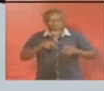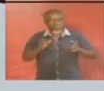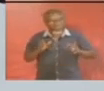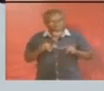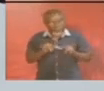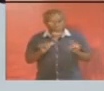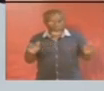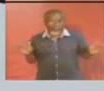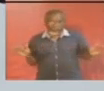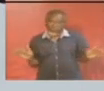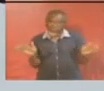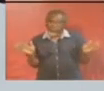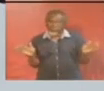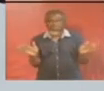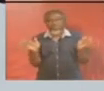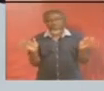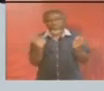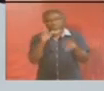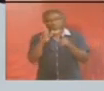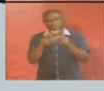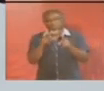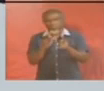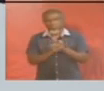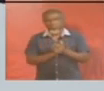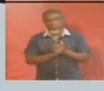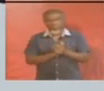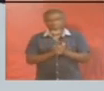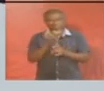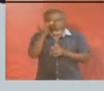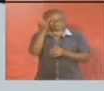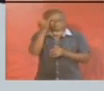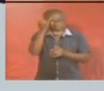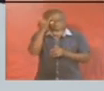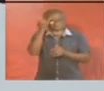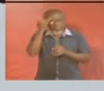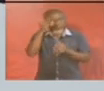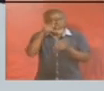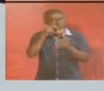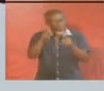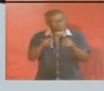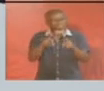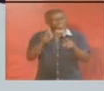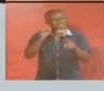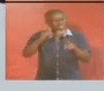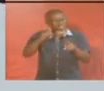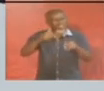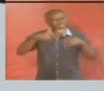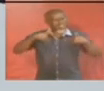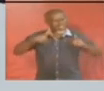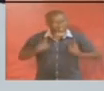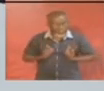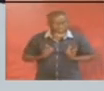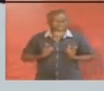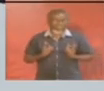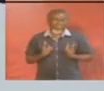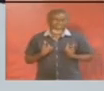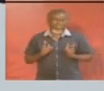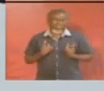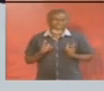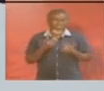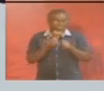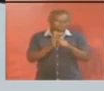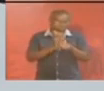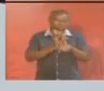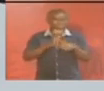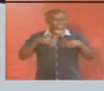globally, and the issue of COVID fatigue is a real one globally, and we are part of a global pandemic. It is happening